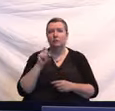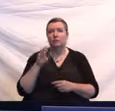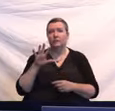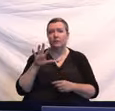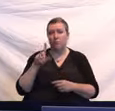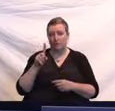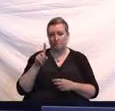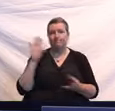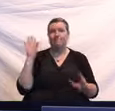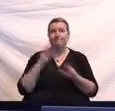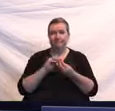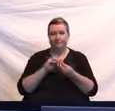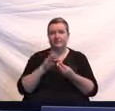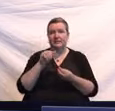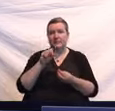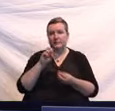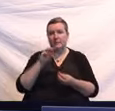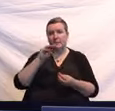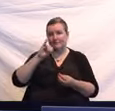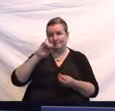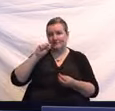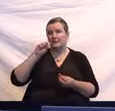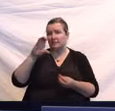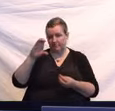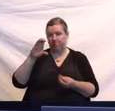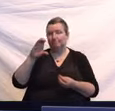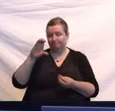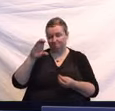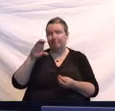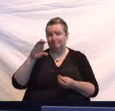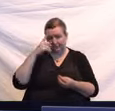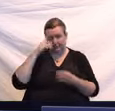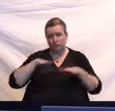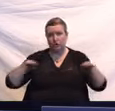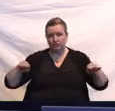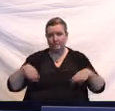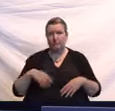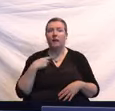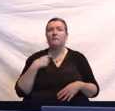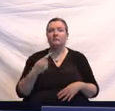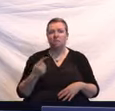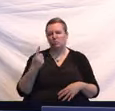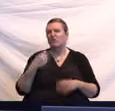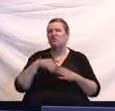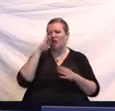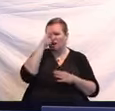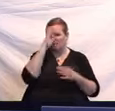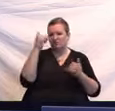in our state, and one of these children are still currently hospitalized.